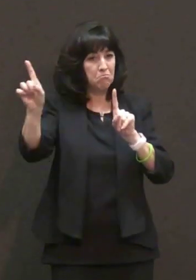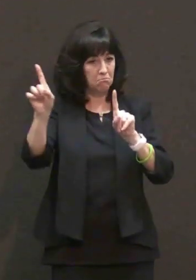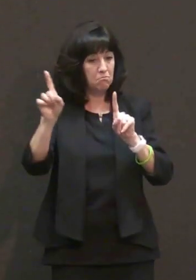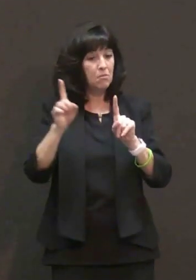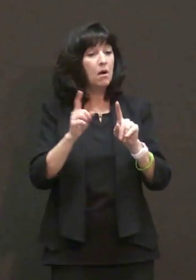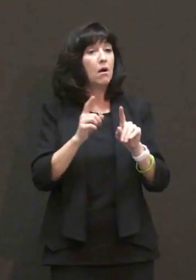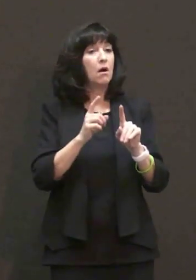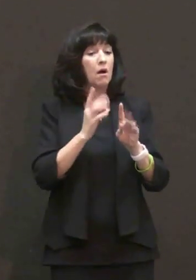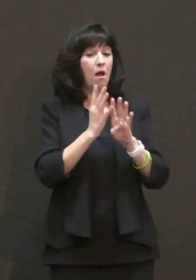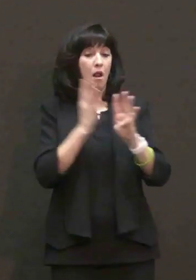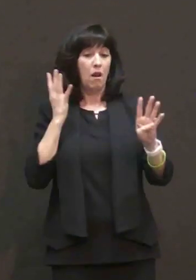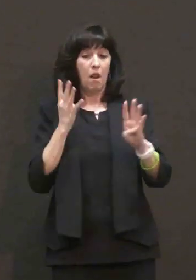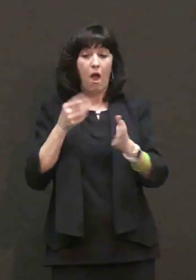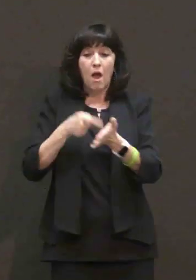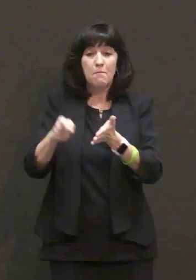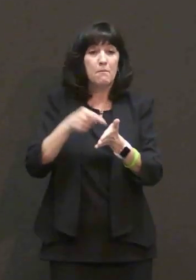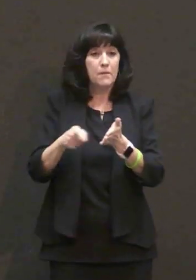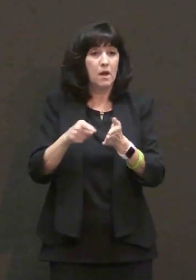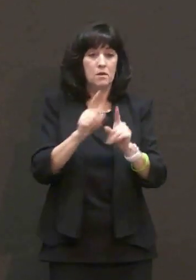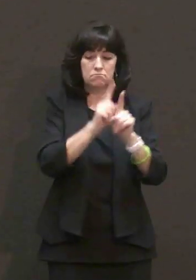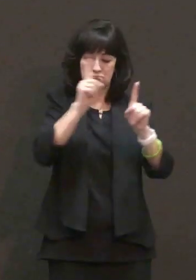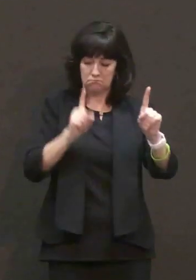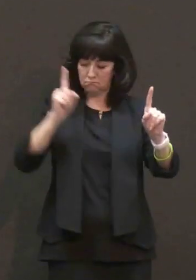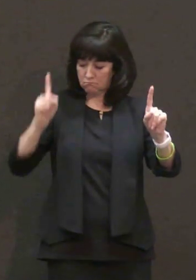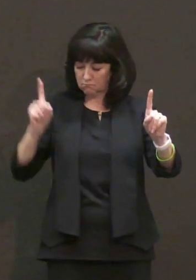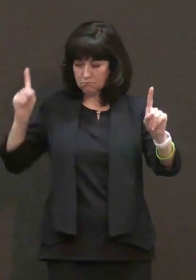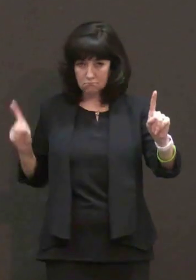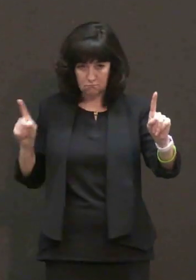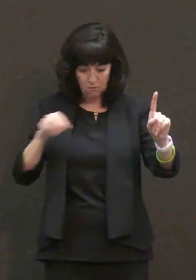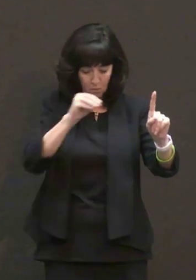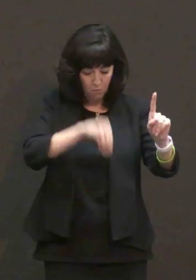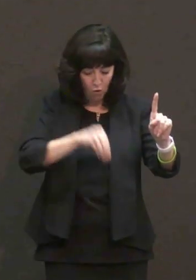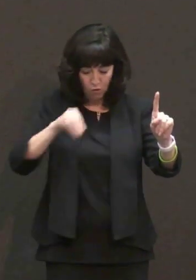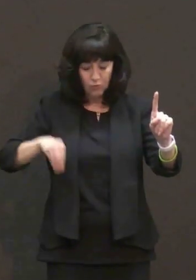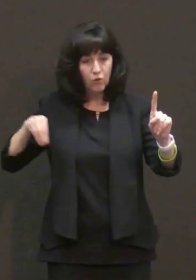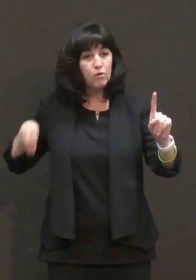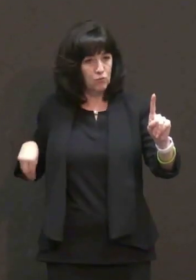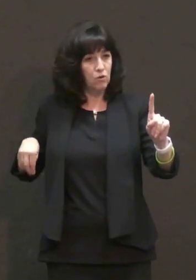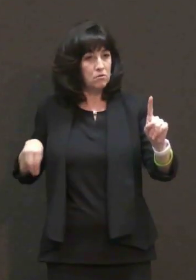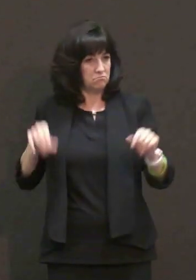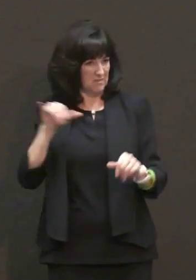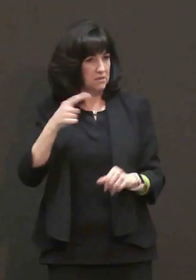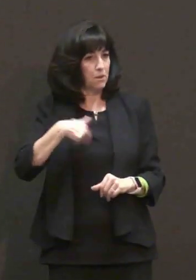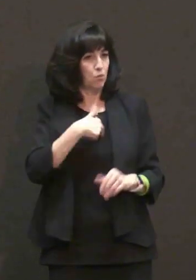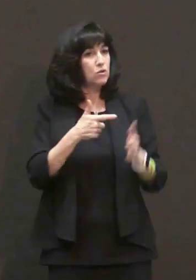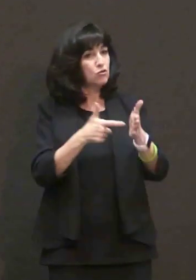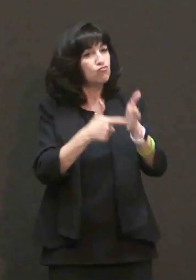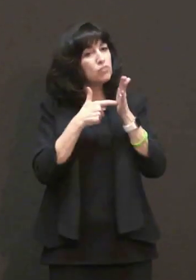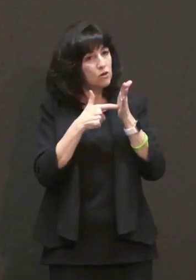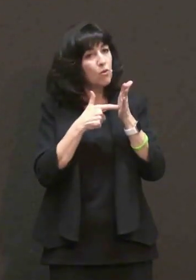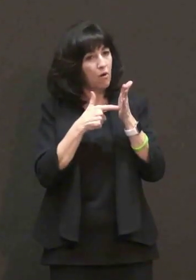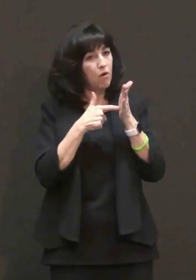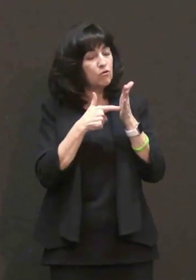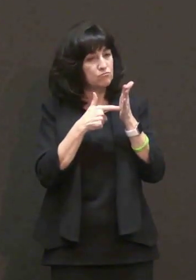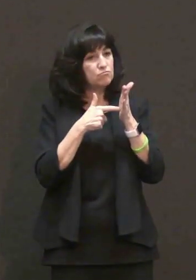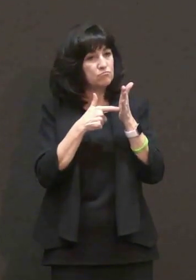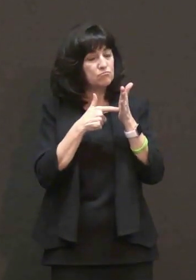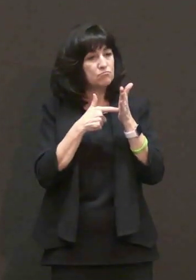apart, and they had more demarcations inside the store, just as we had required with our